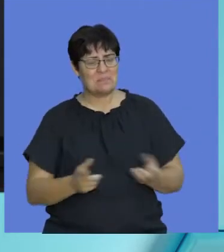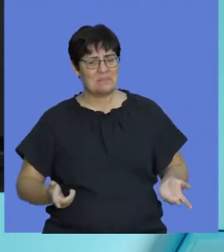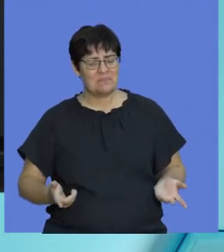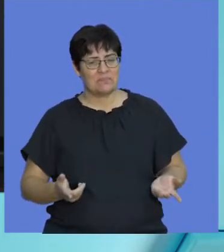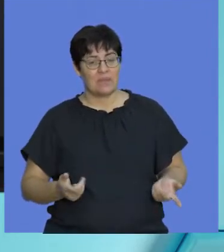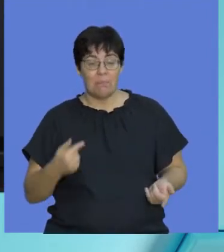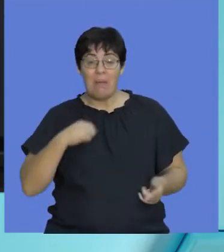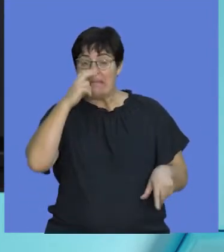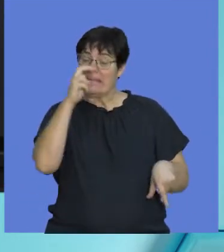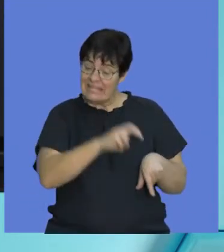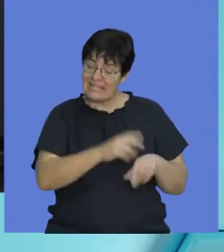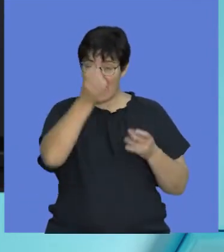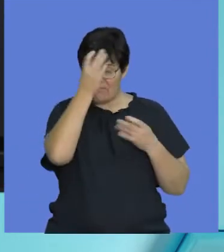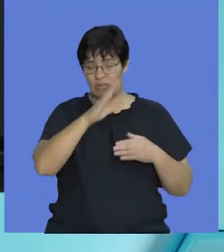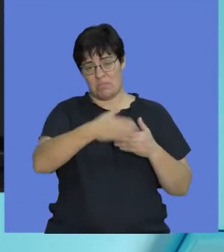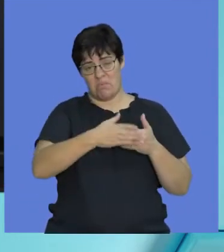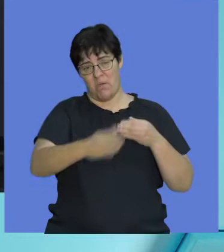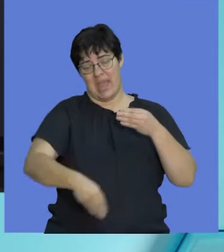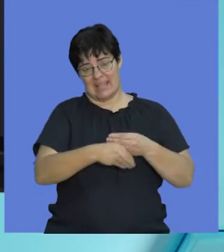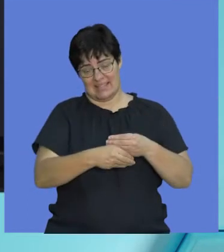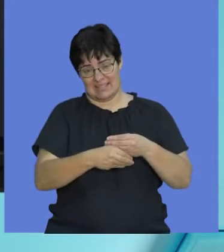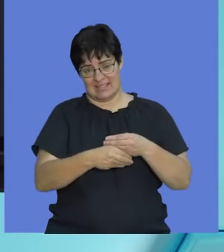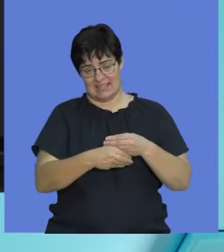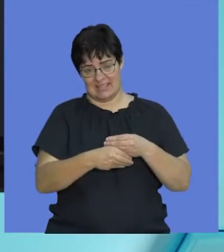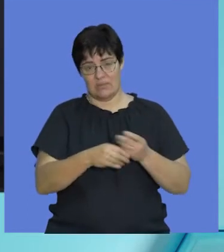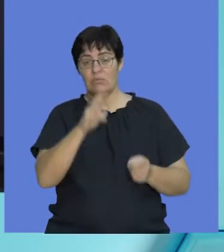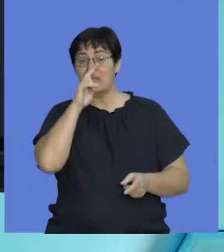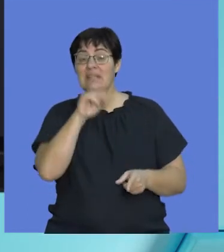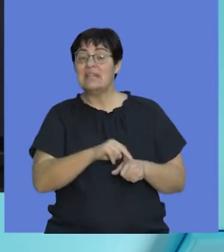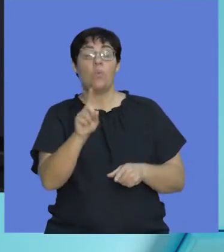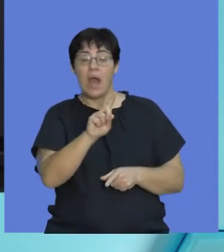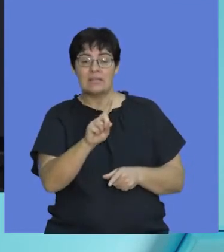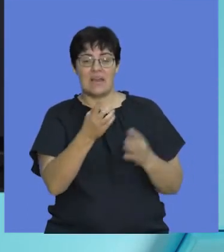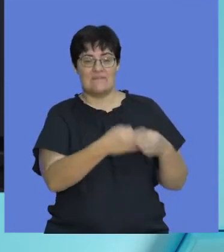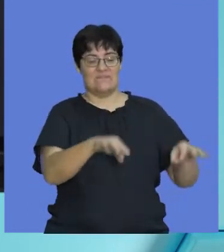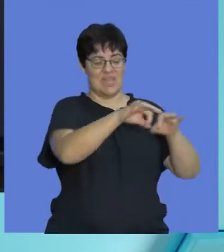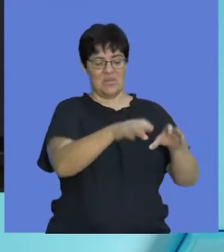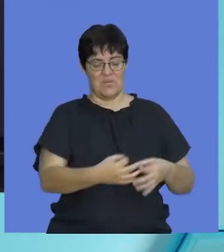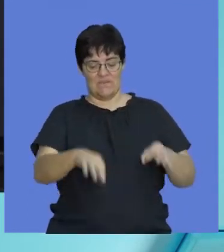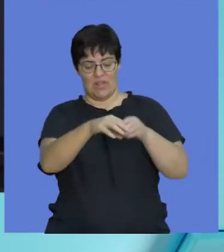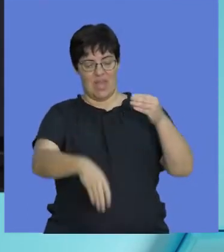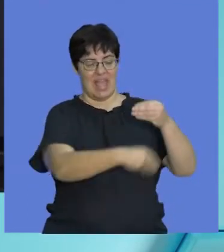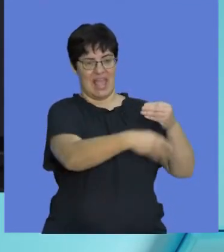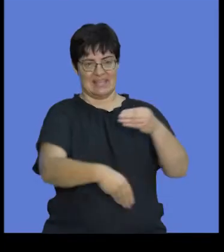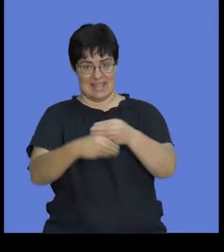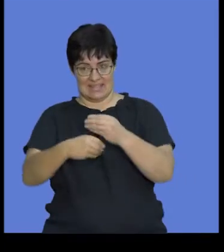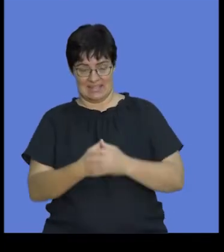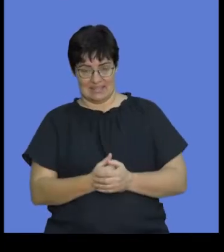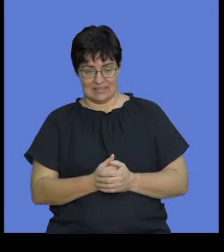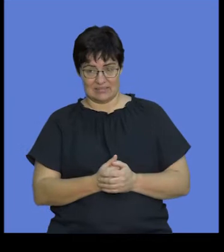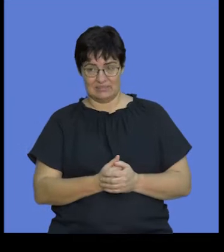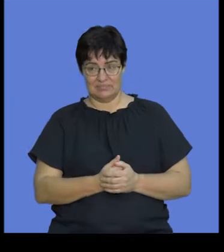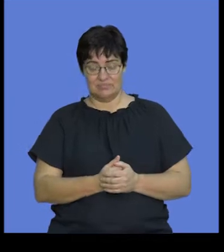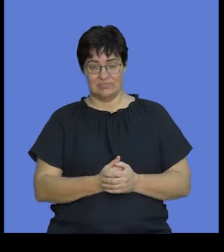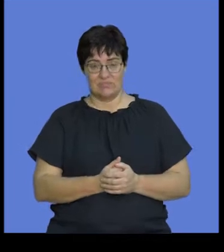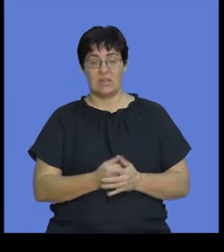more information. I need to have values. Now, here When